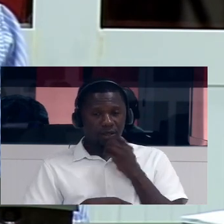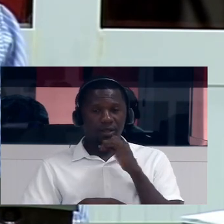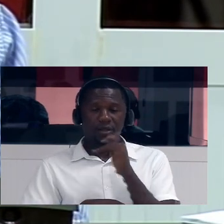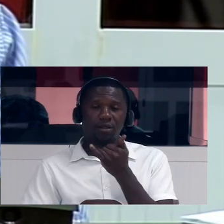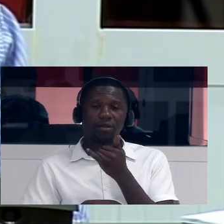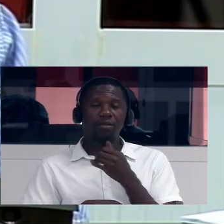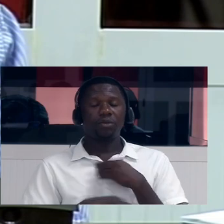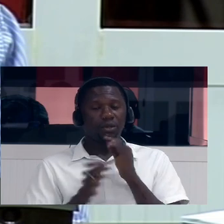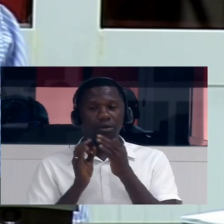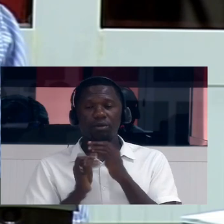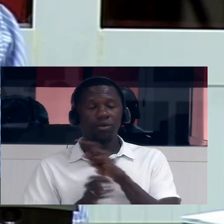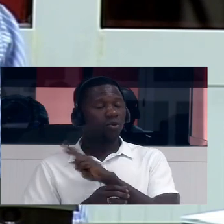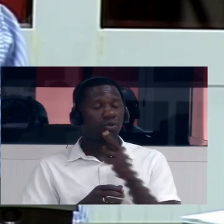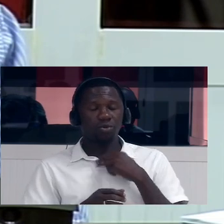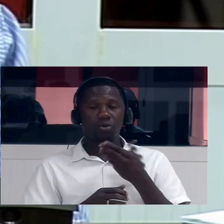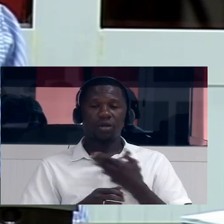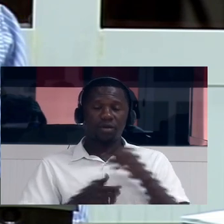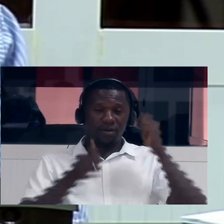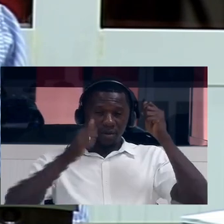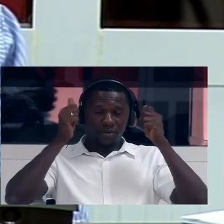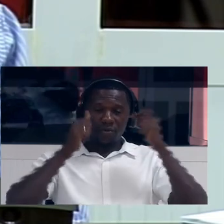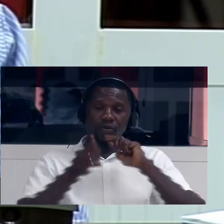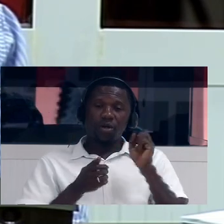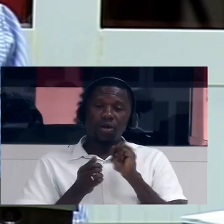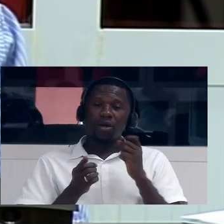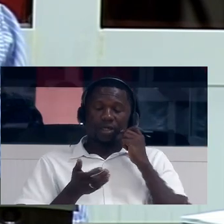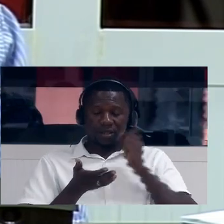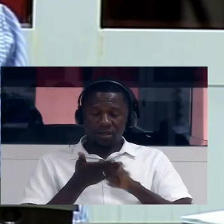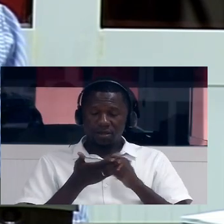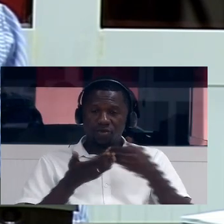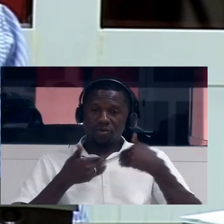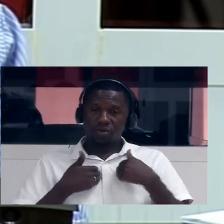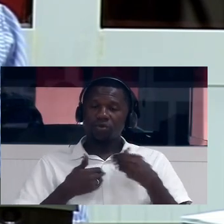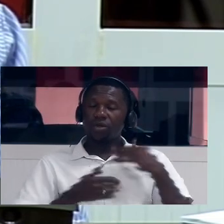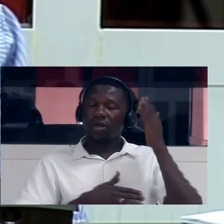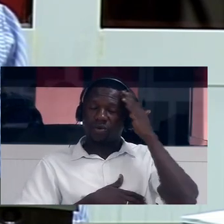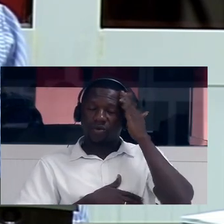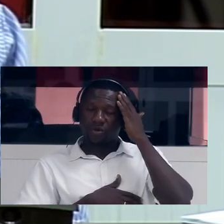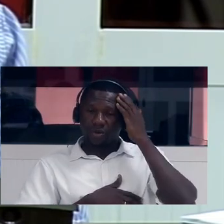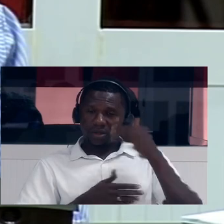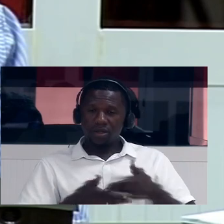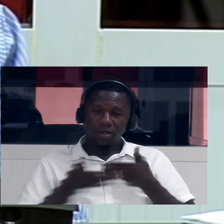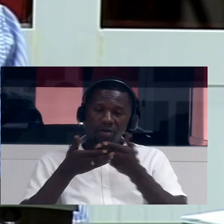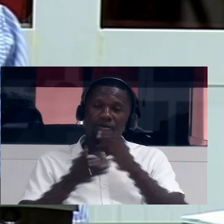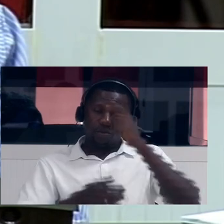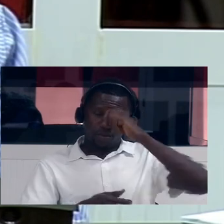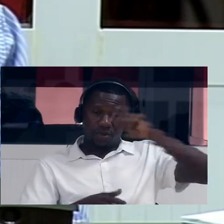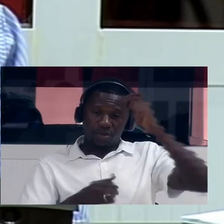you not to demonstrate without having written to me so that I'll be aware and I can provide you with police